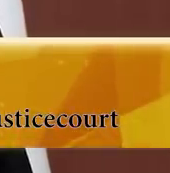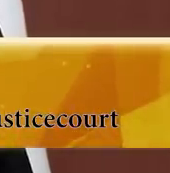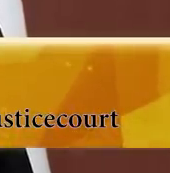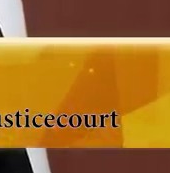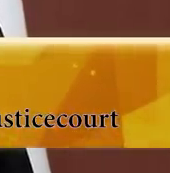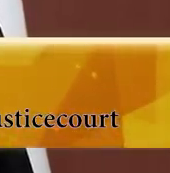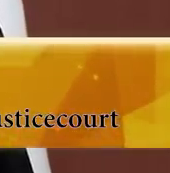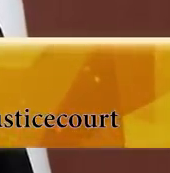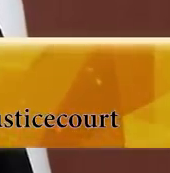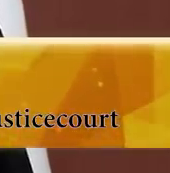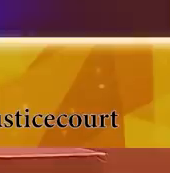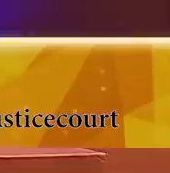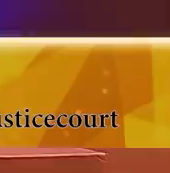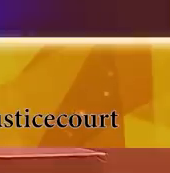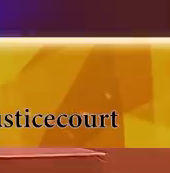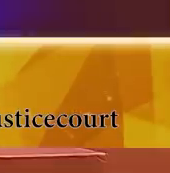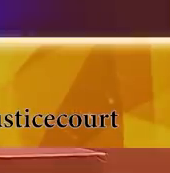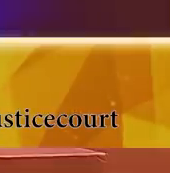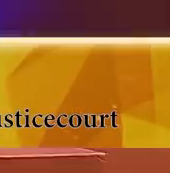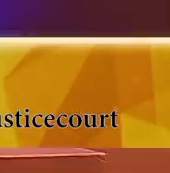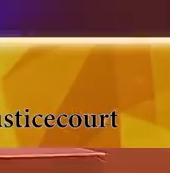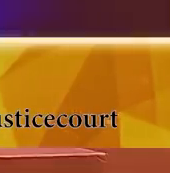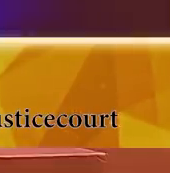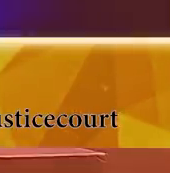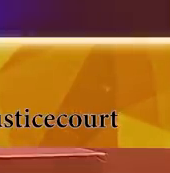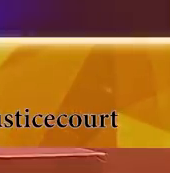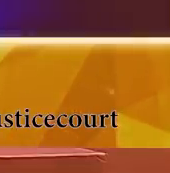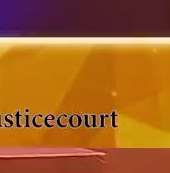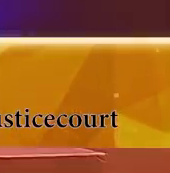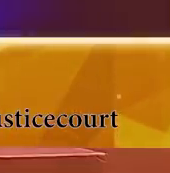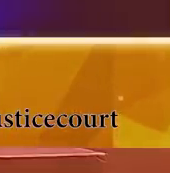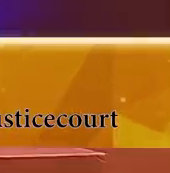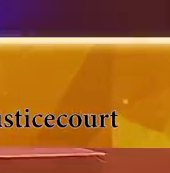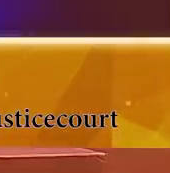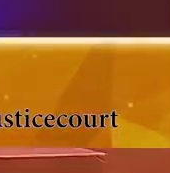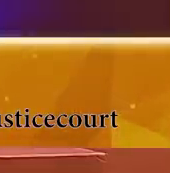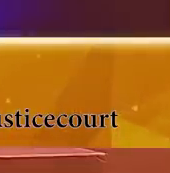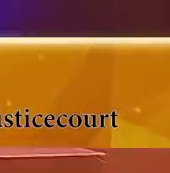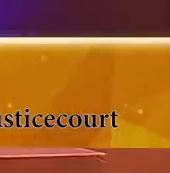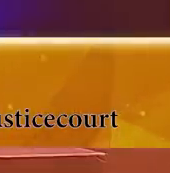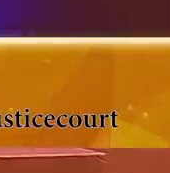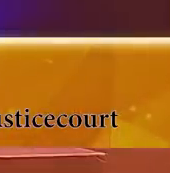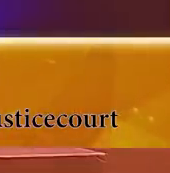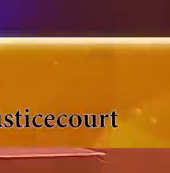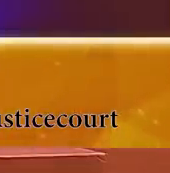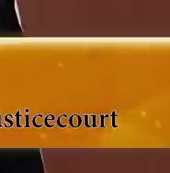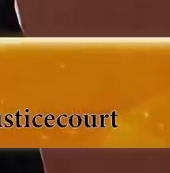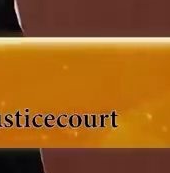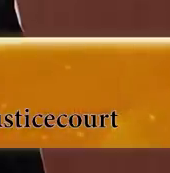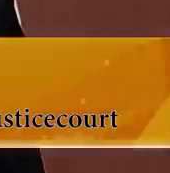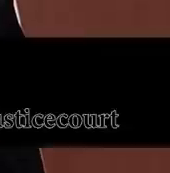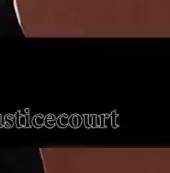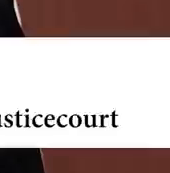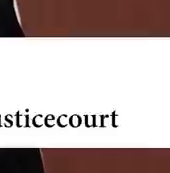You sell it on time. Can I have 6 months, Your Honor? Because I'm not based in Abuja.